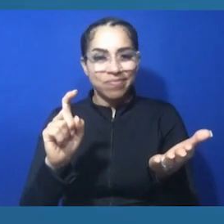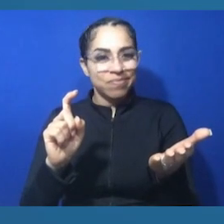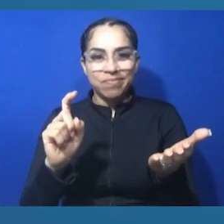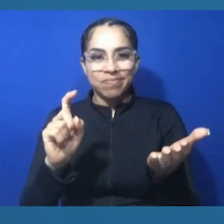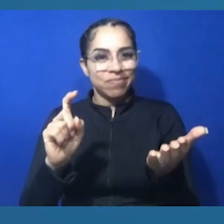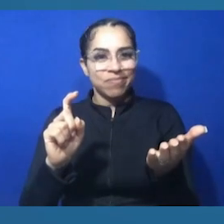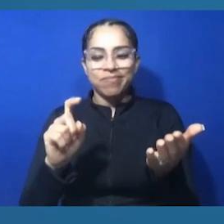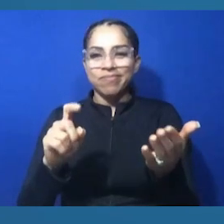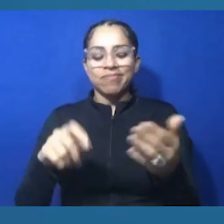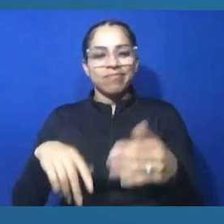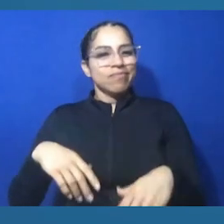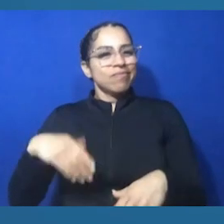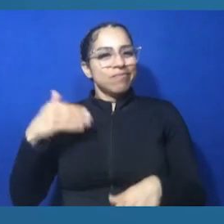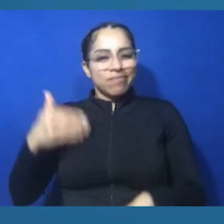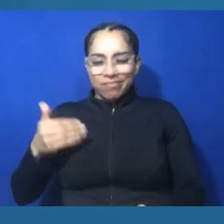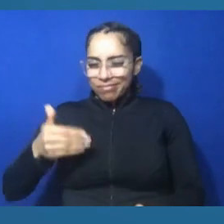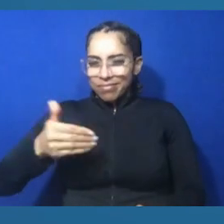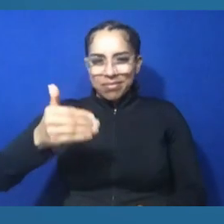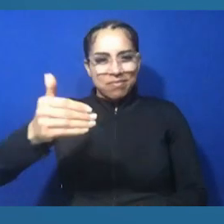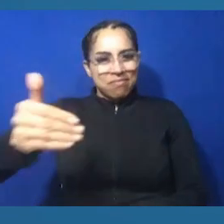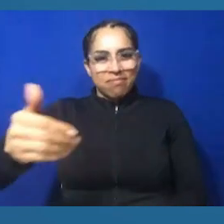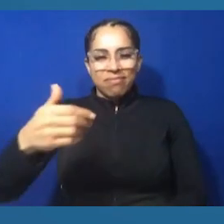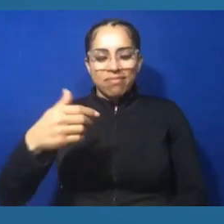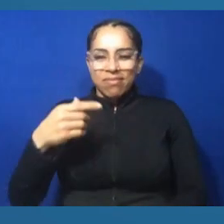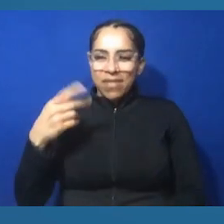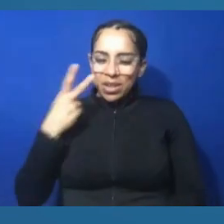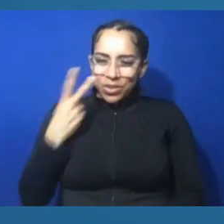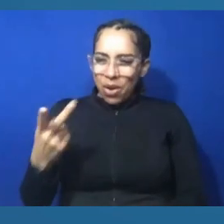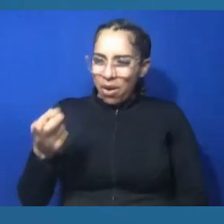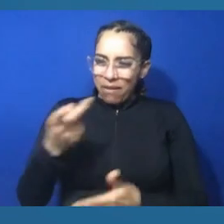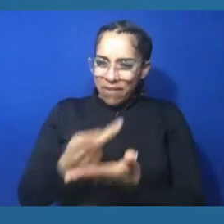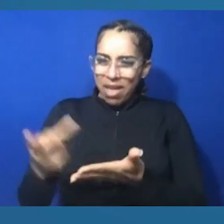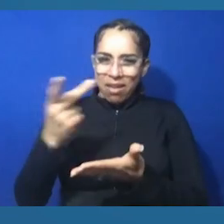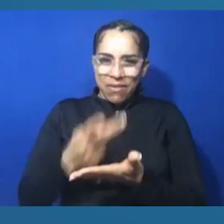after event after event, I knew we could not let them down. And to the